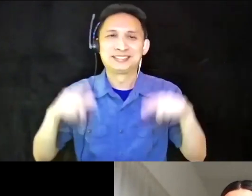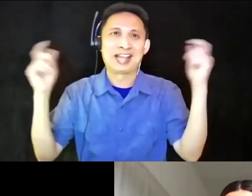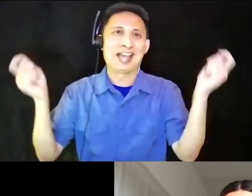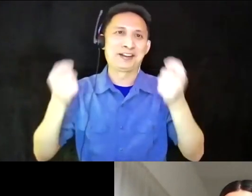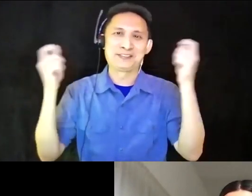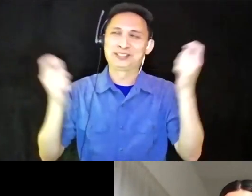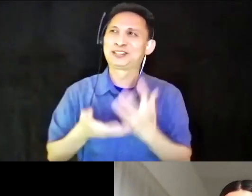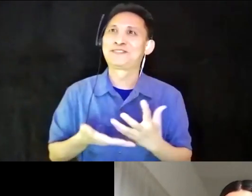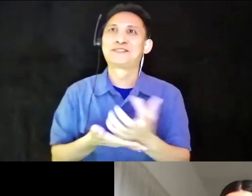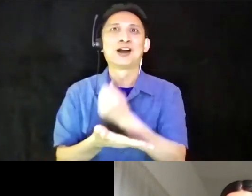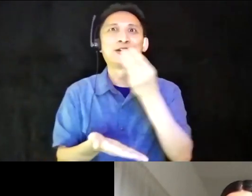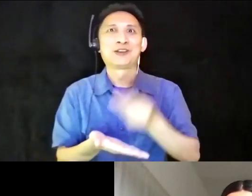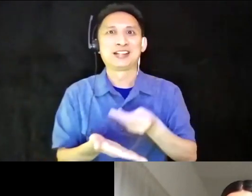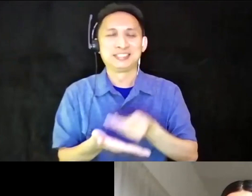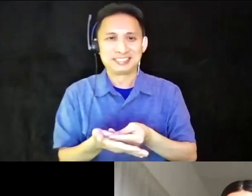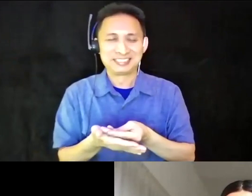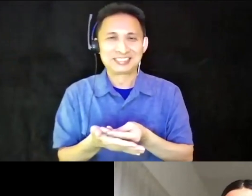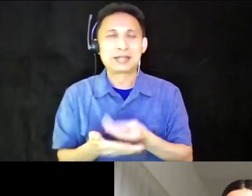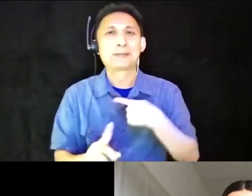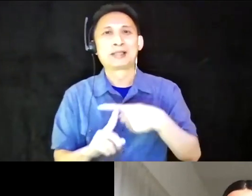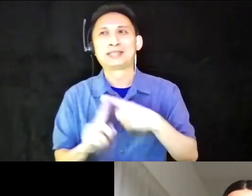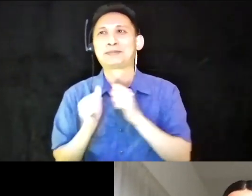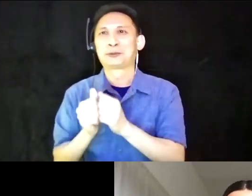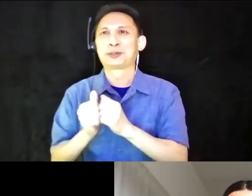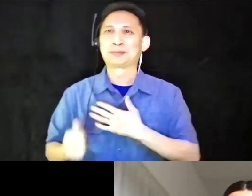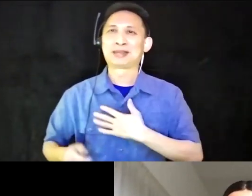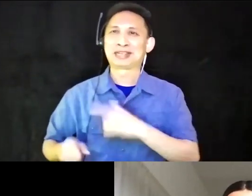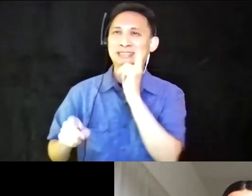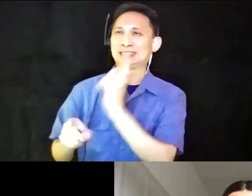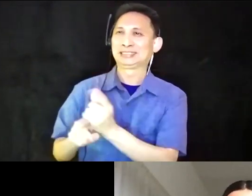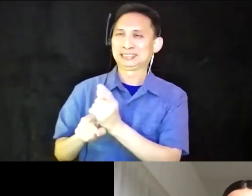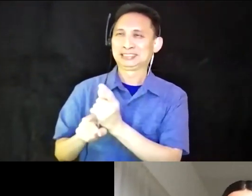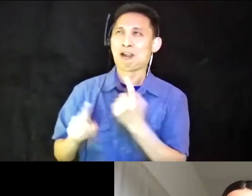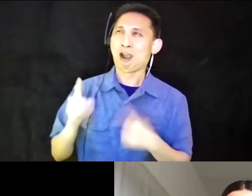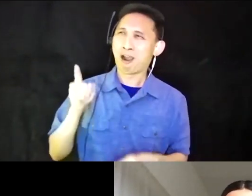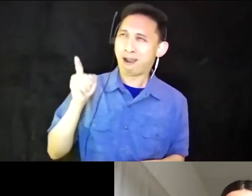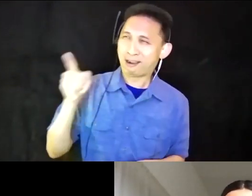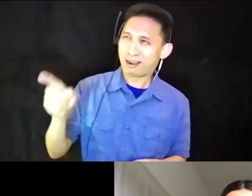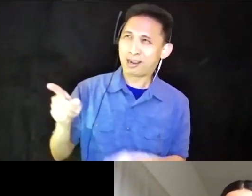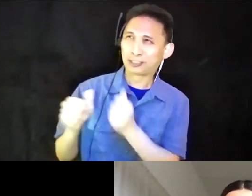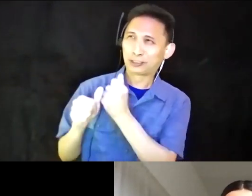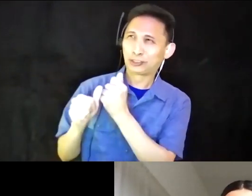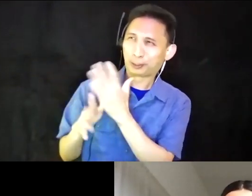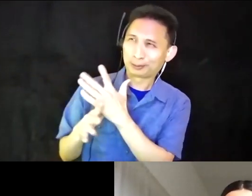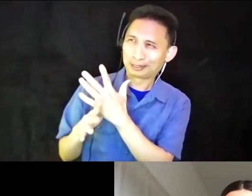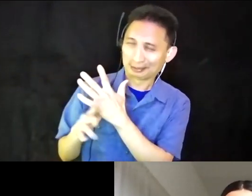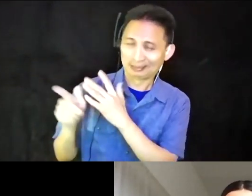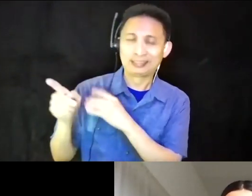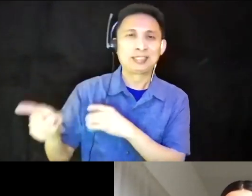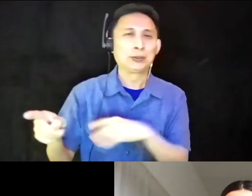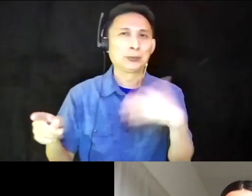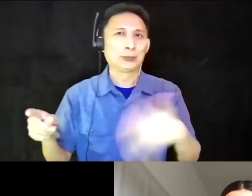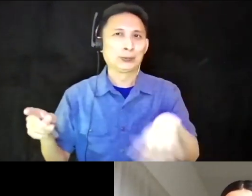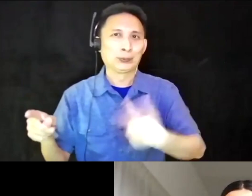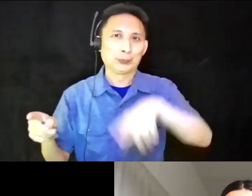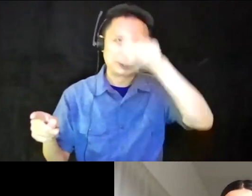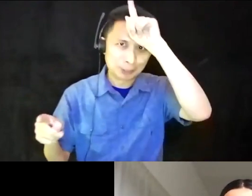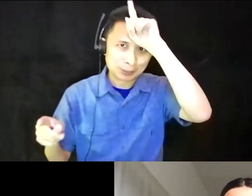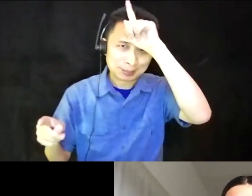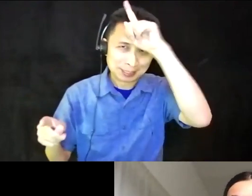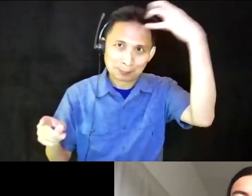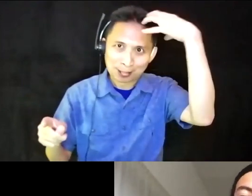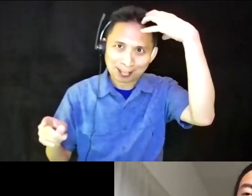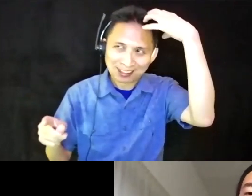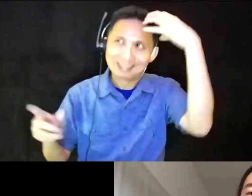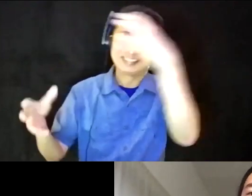really excited to get to do this with my sister, who is all the way in Berlin, so that we get to connect New York City to Berlin.